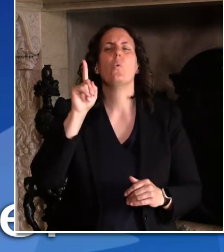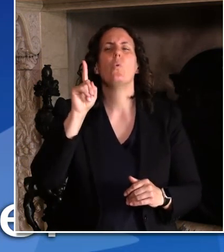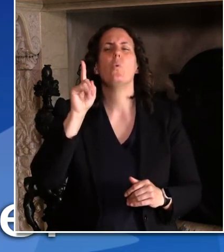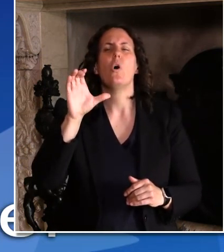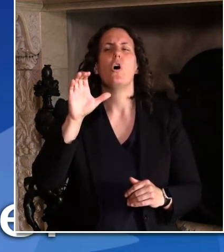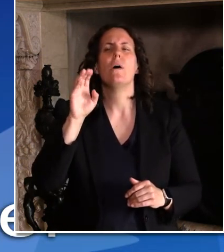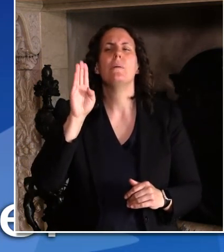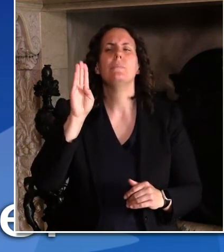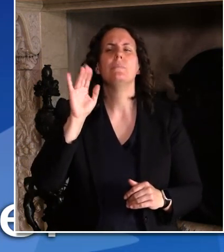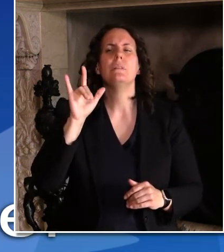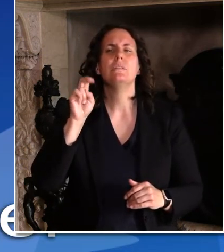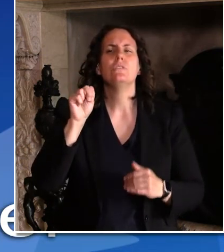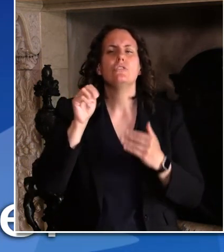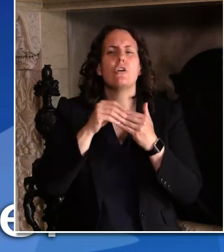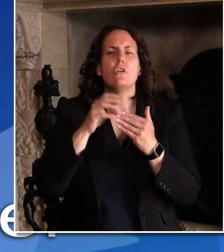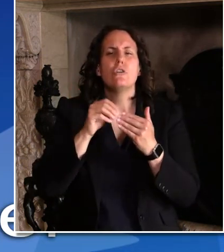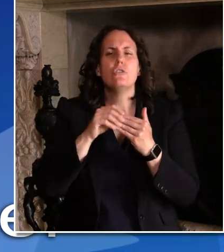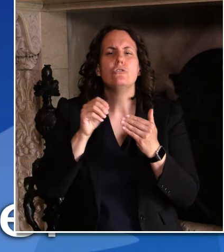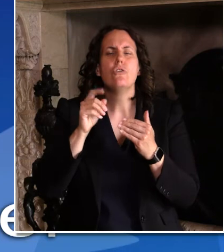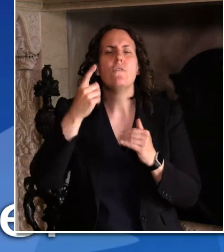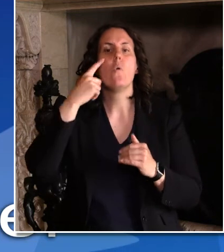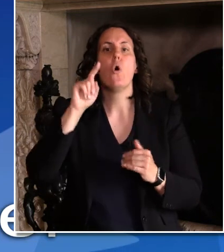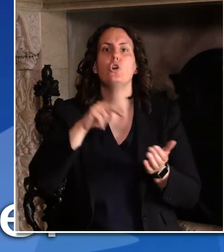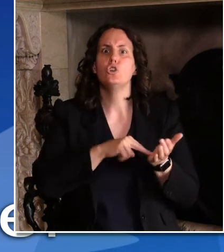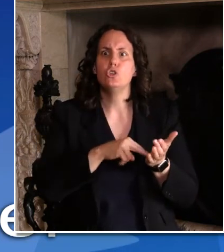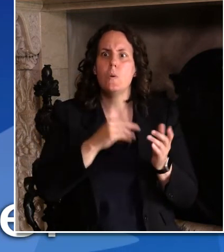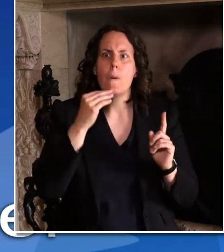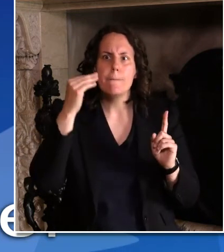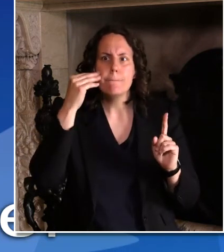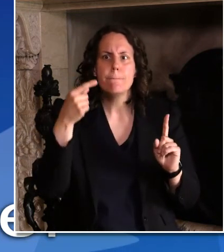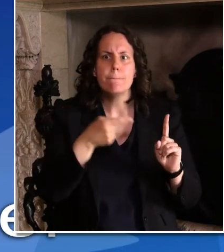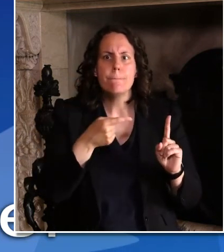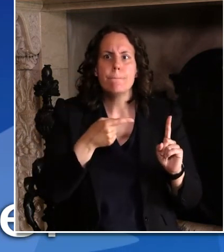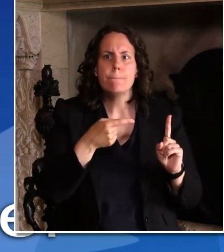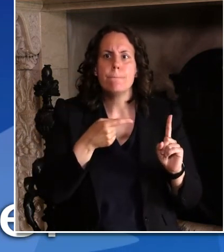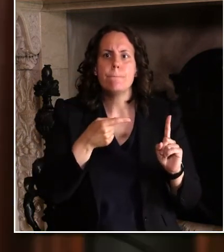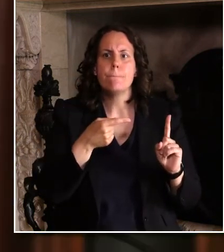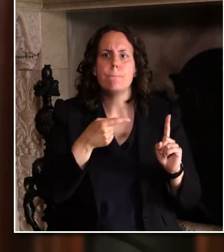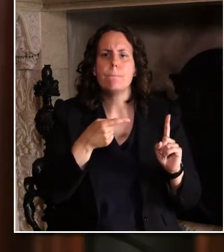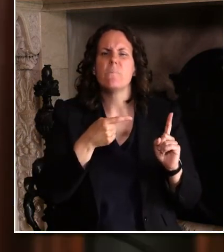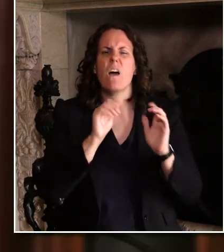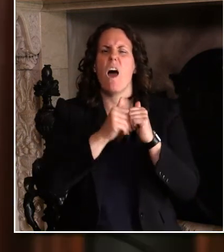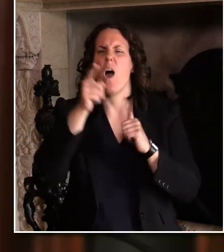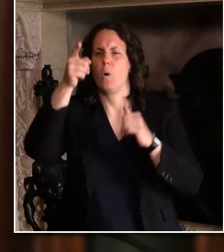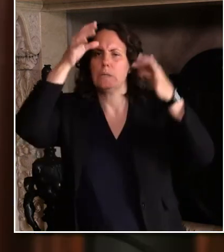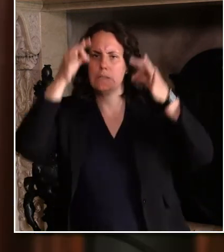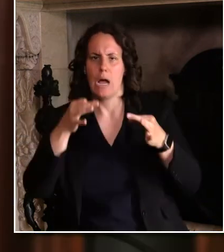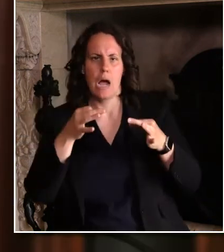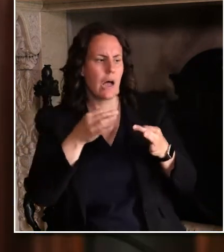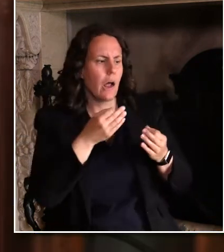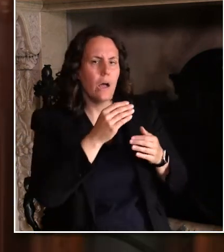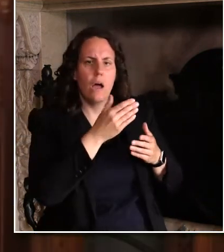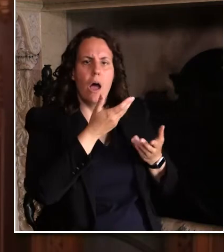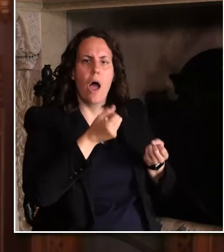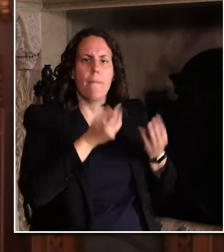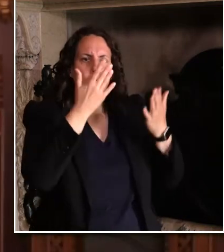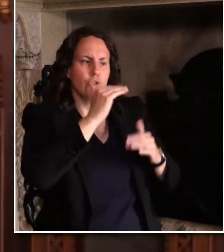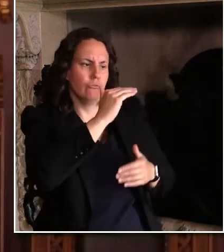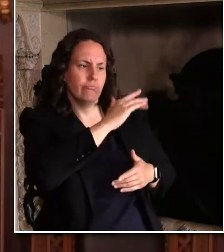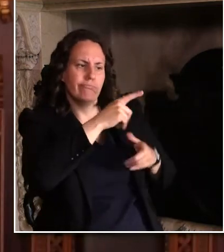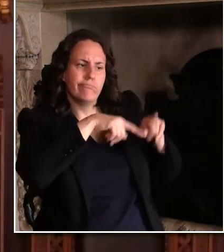How will you determine who gets that money and how much will they be eligible for? I believe